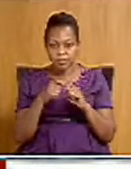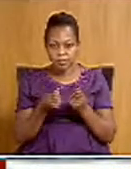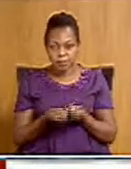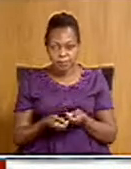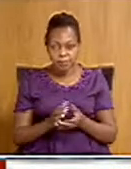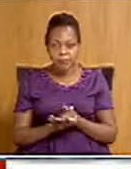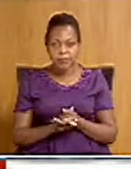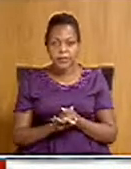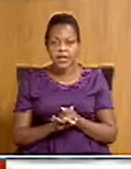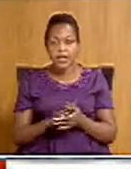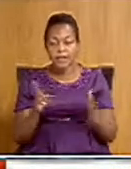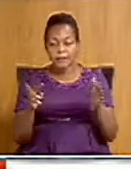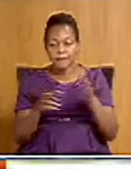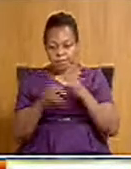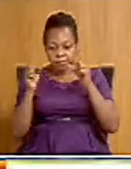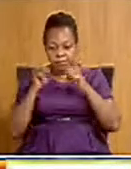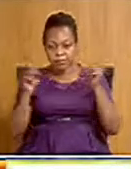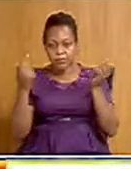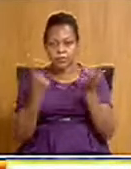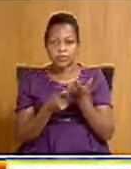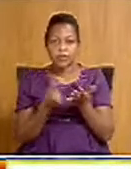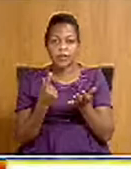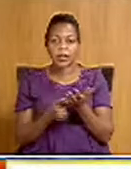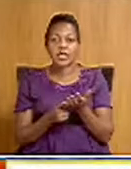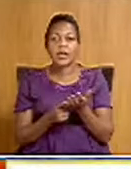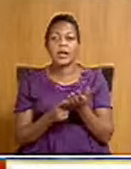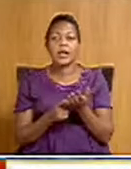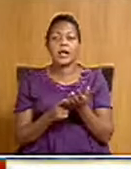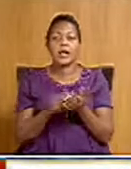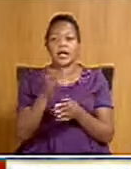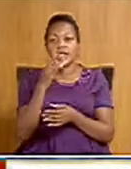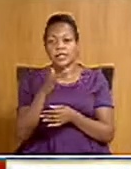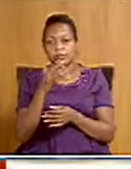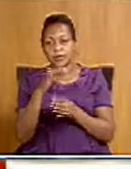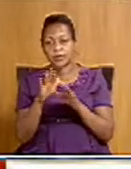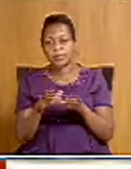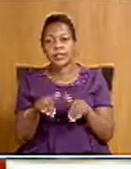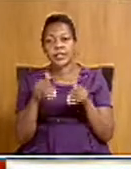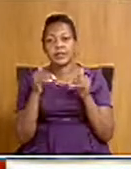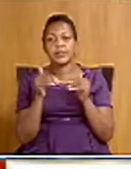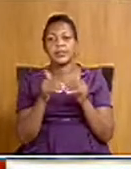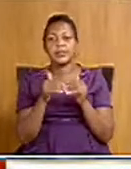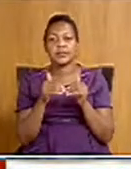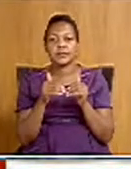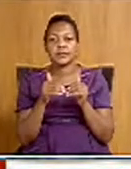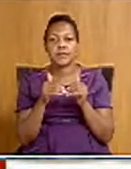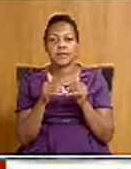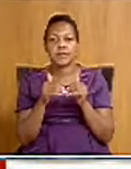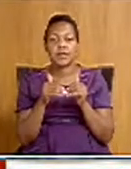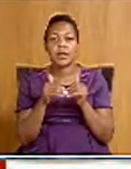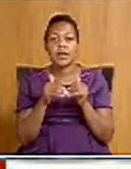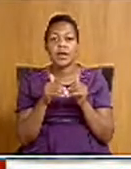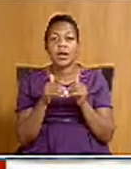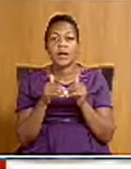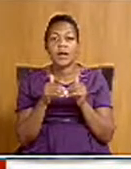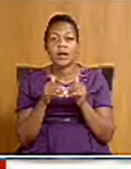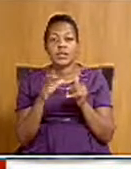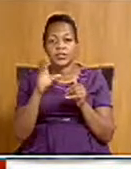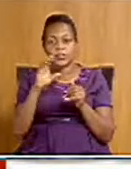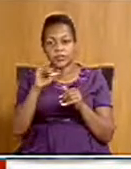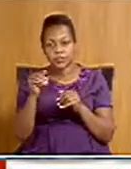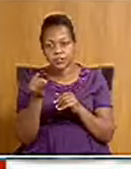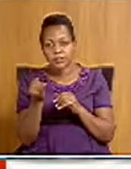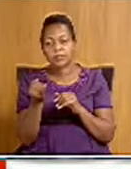H.E., the Vice President of Uganda, Right Honorable Speaker of Parliament, His Lordship the Chief